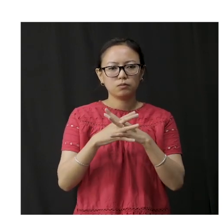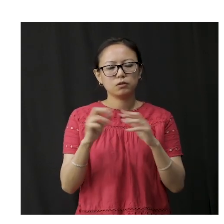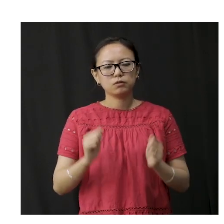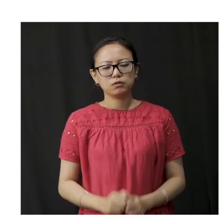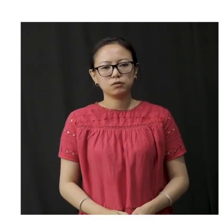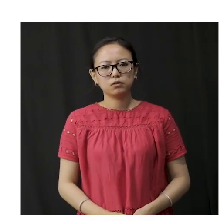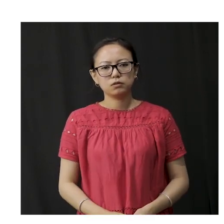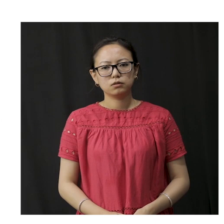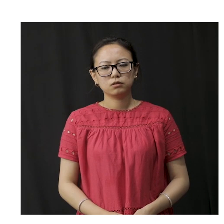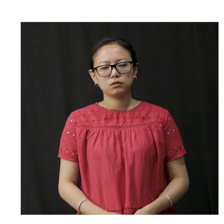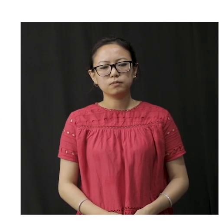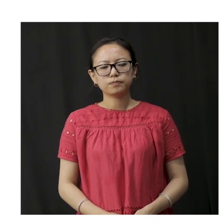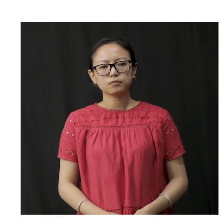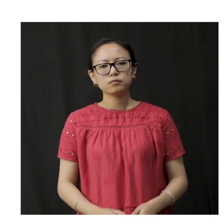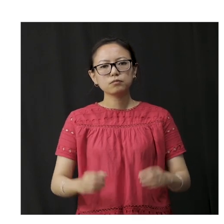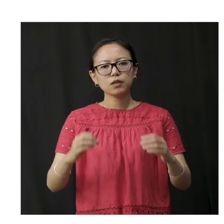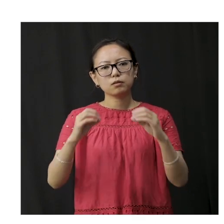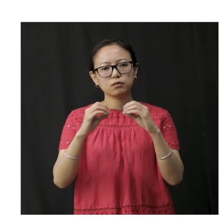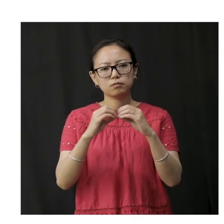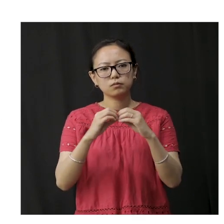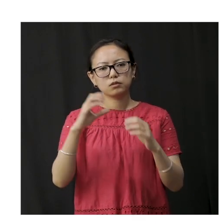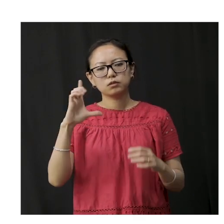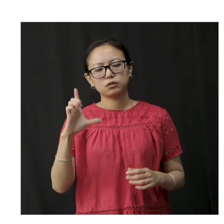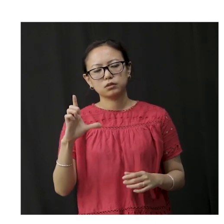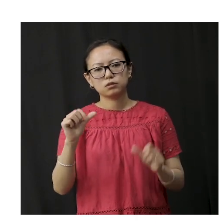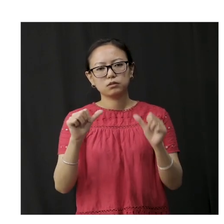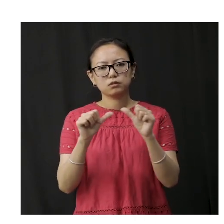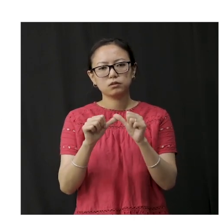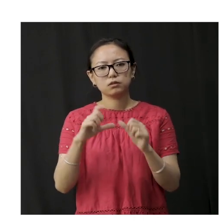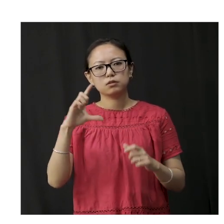YELLOW, yellow. And the next is black.